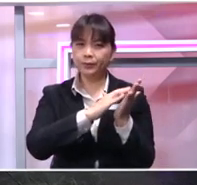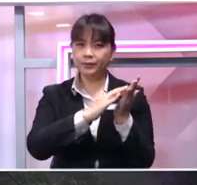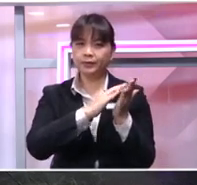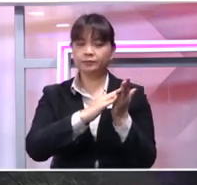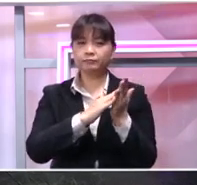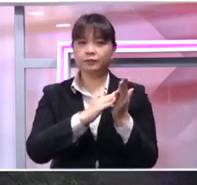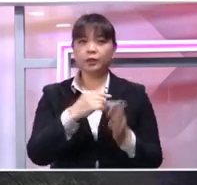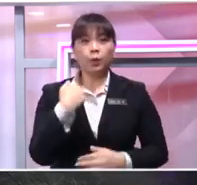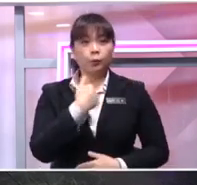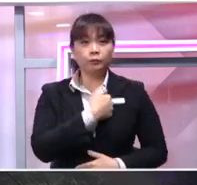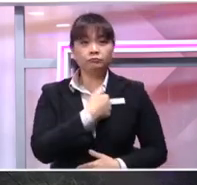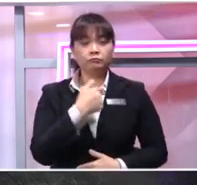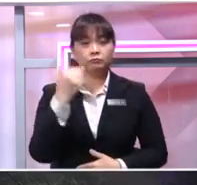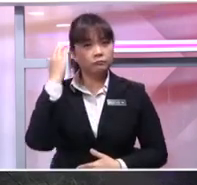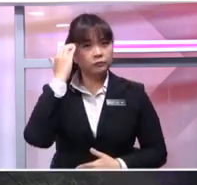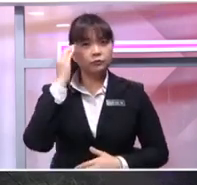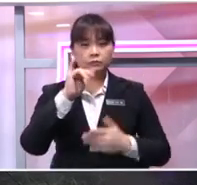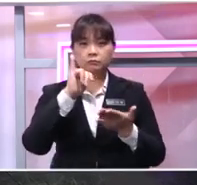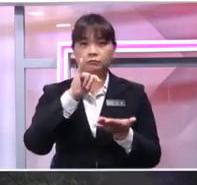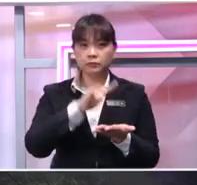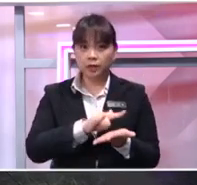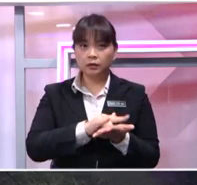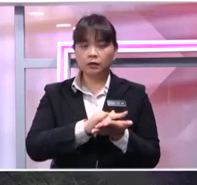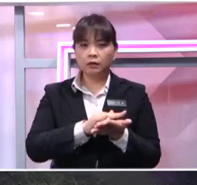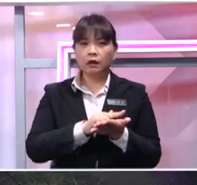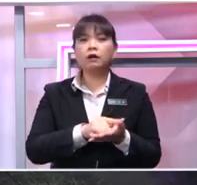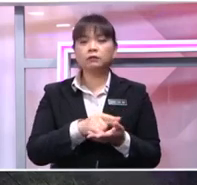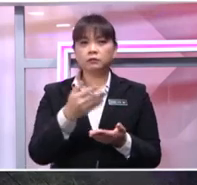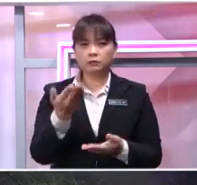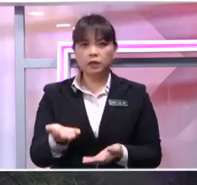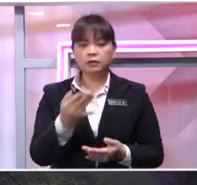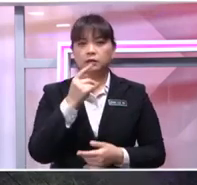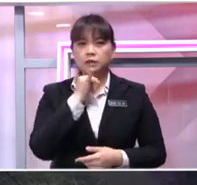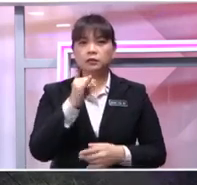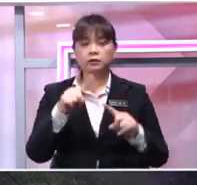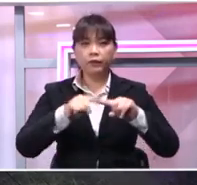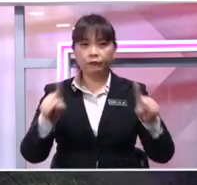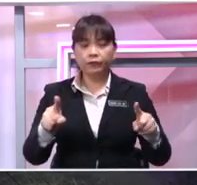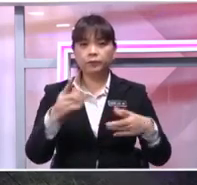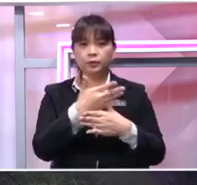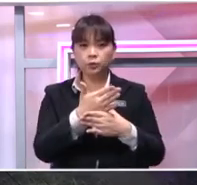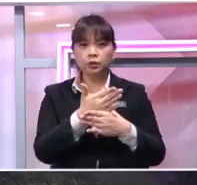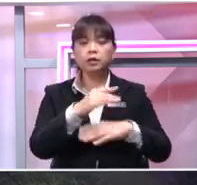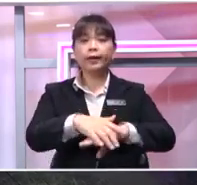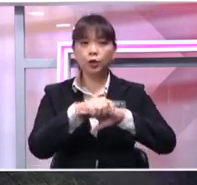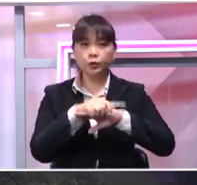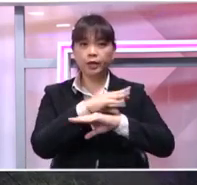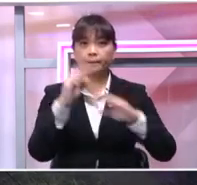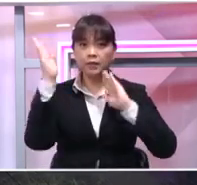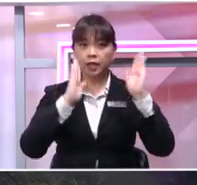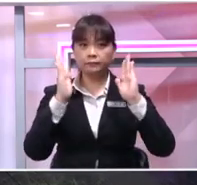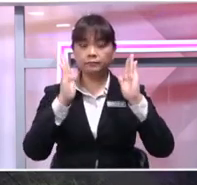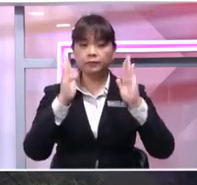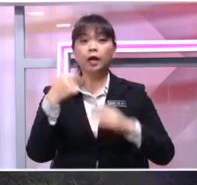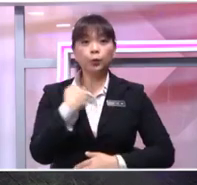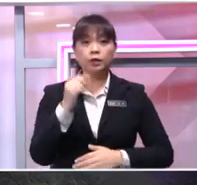all know that there is a difference between Bahasa Melayu Braille code and yes. also English Braille code. That is something that we are going to